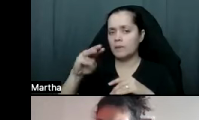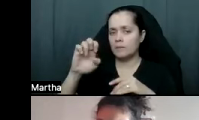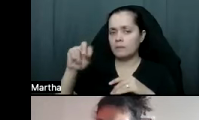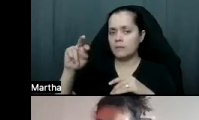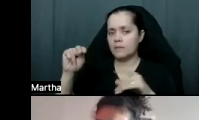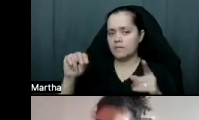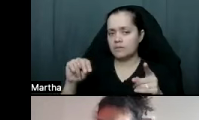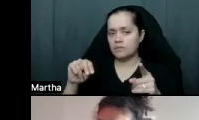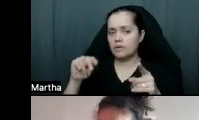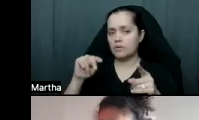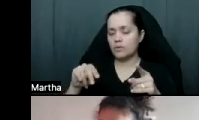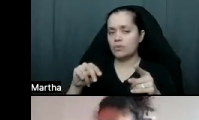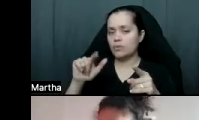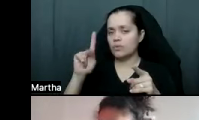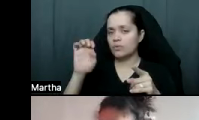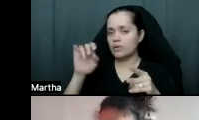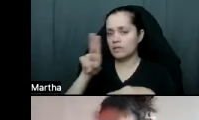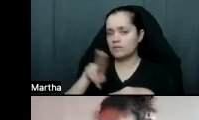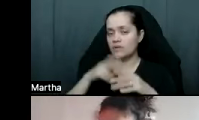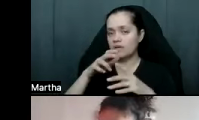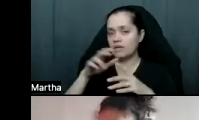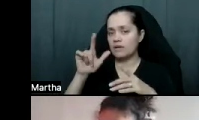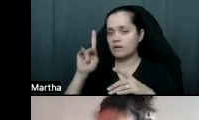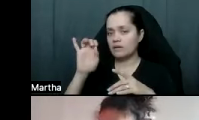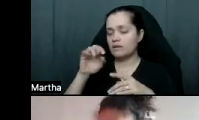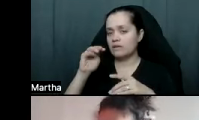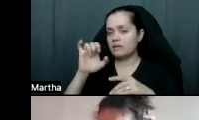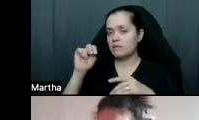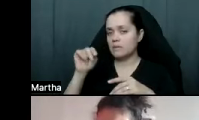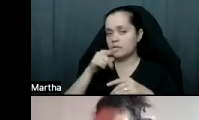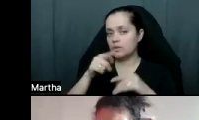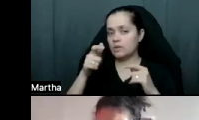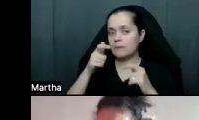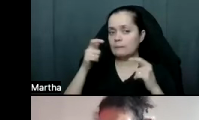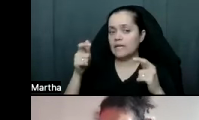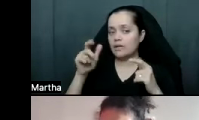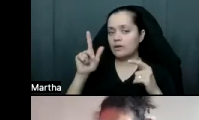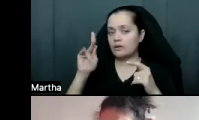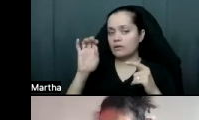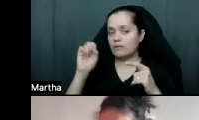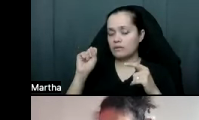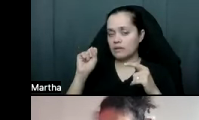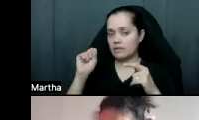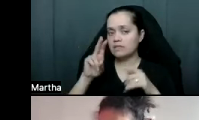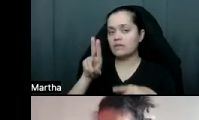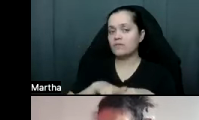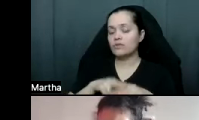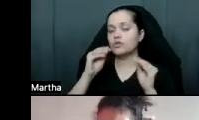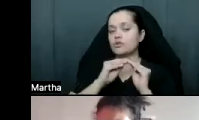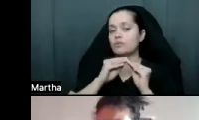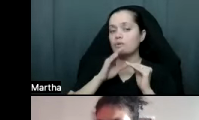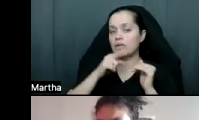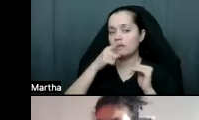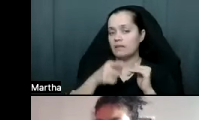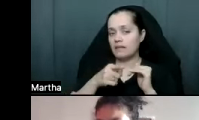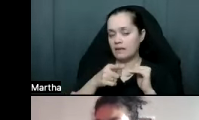those are lakes, of course. A lot of lakes in Minnesota. Those are the bigger ones. Of course, there are even more than that, but they'd be